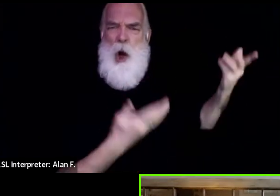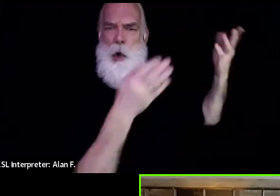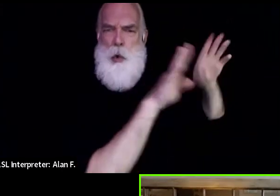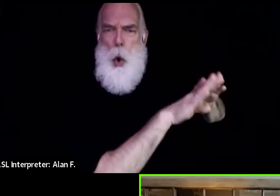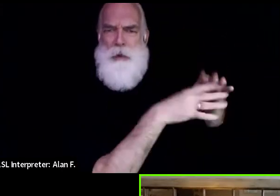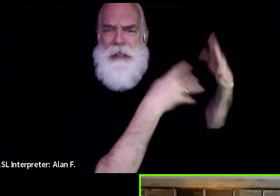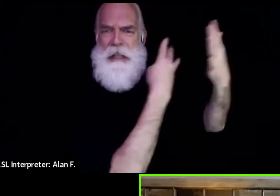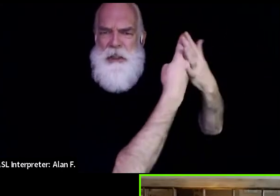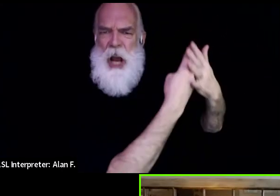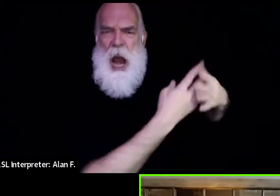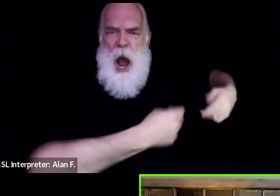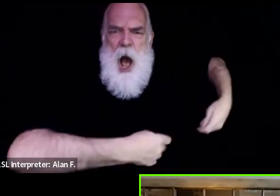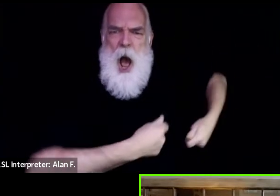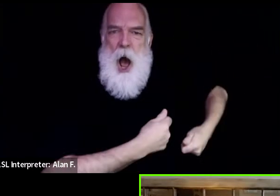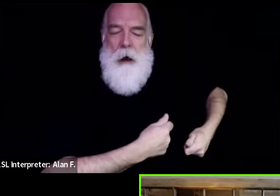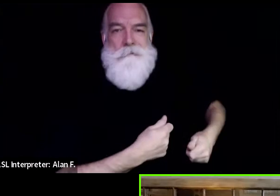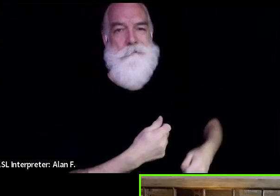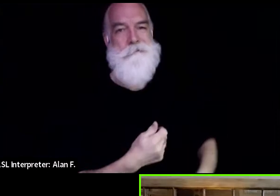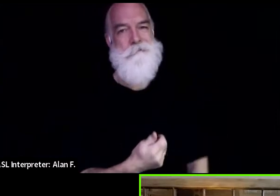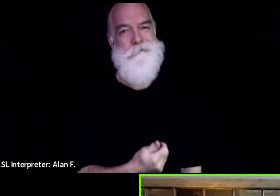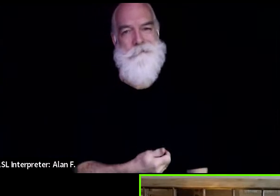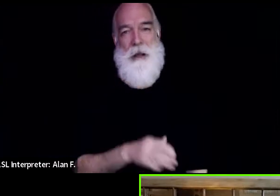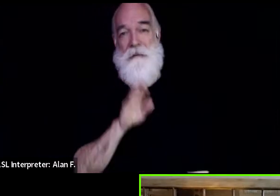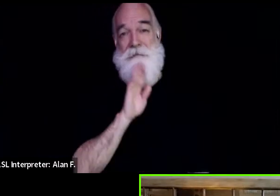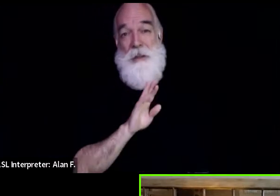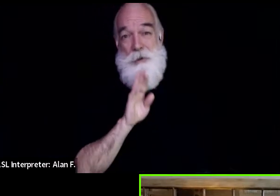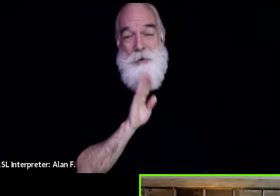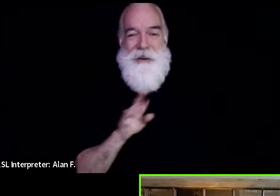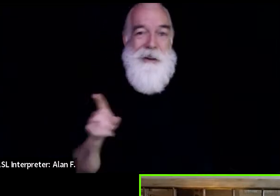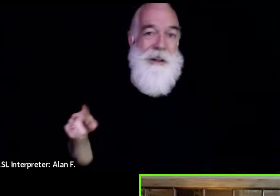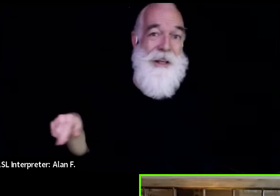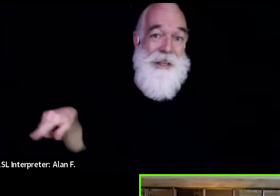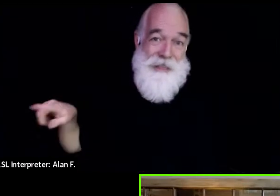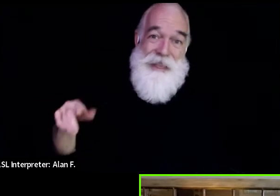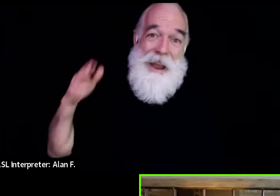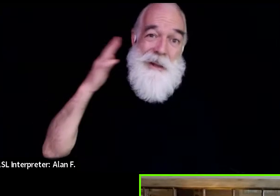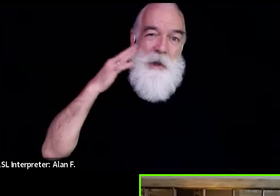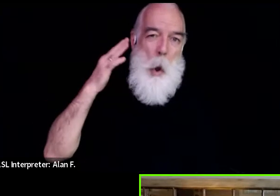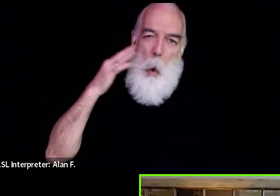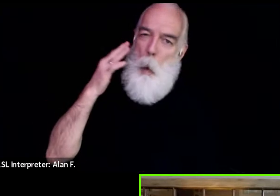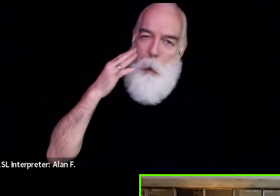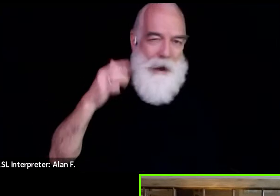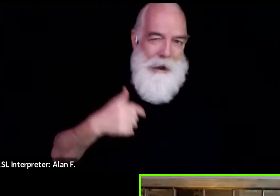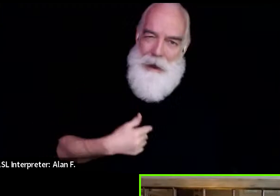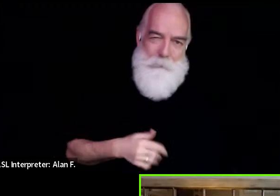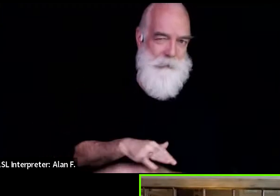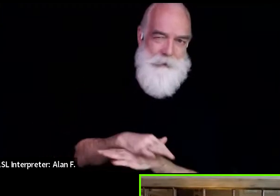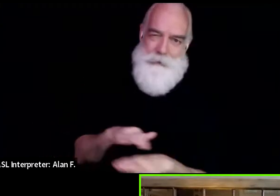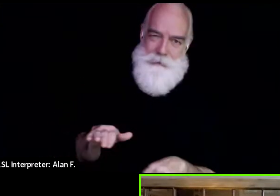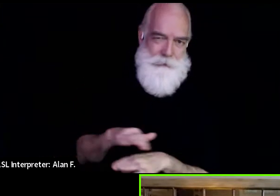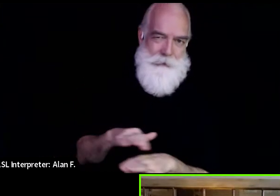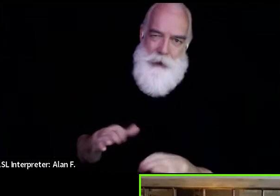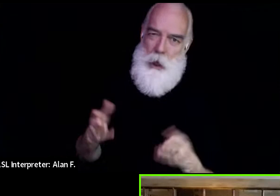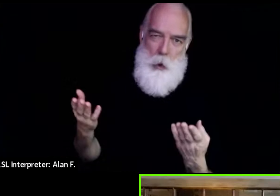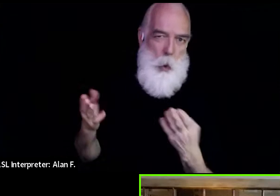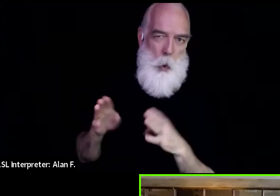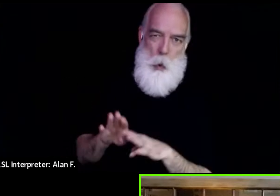many of the people who would say this were well-informed. They knew that our jail didn't